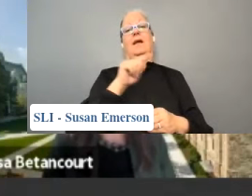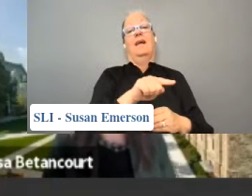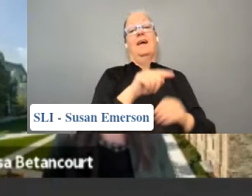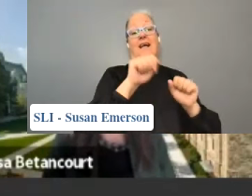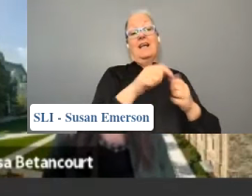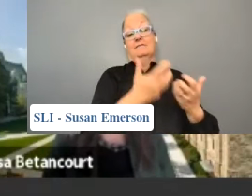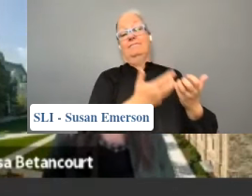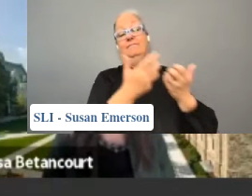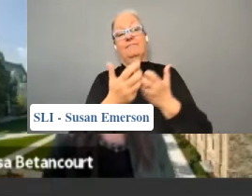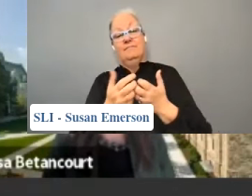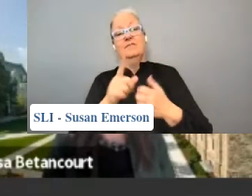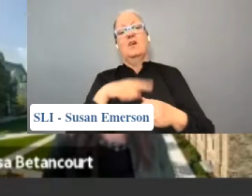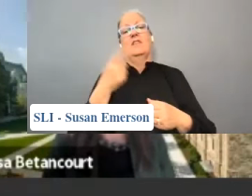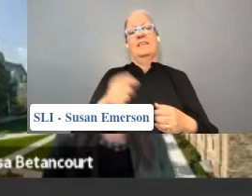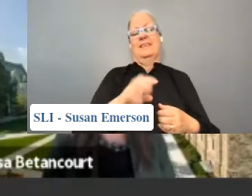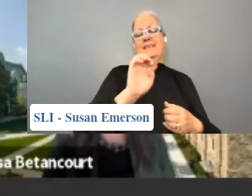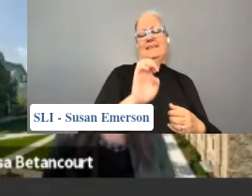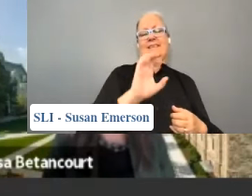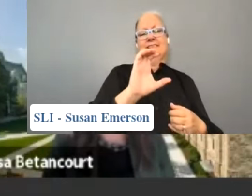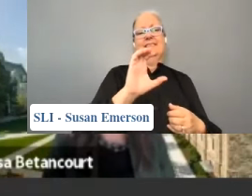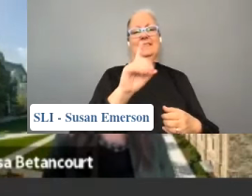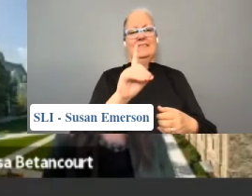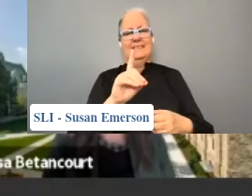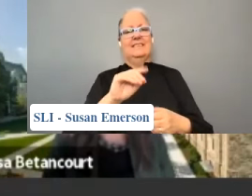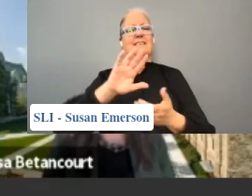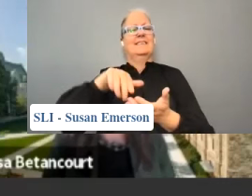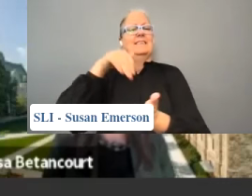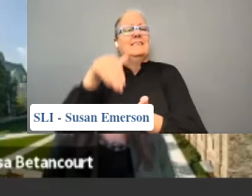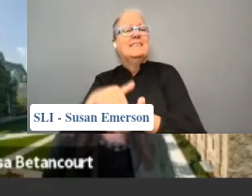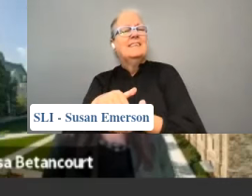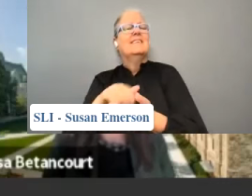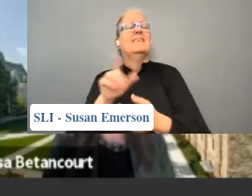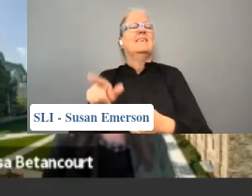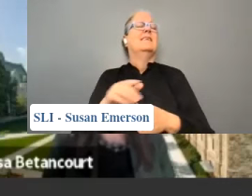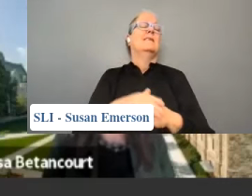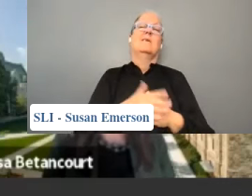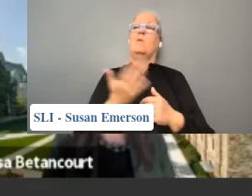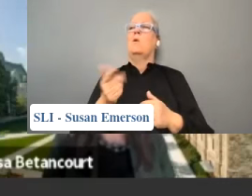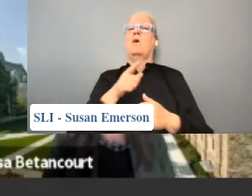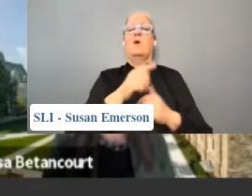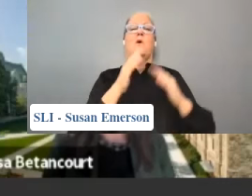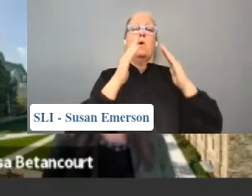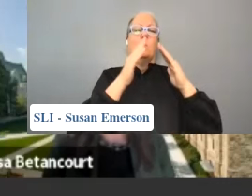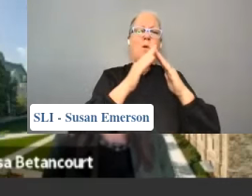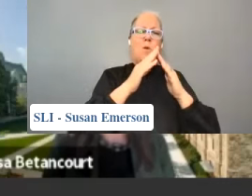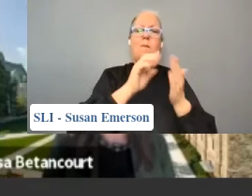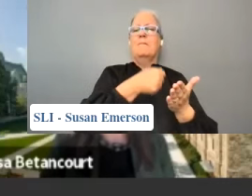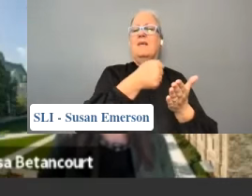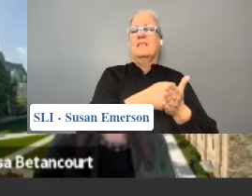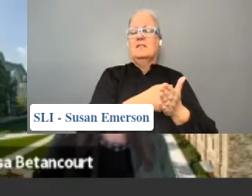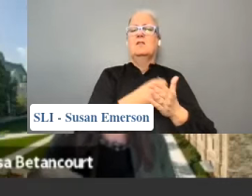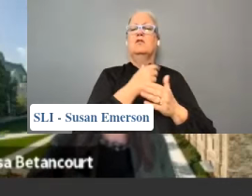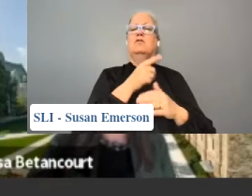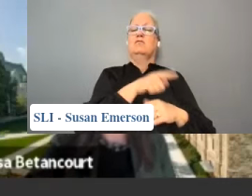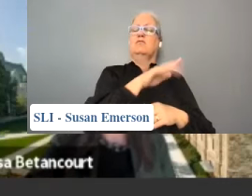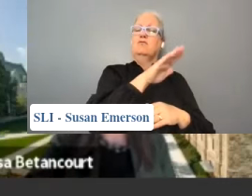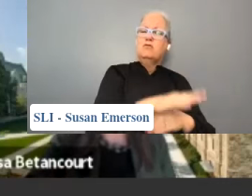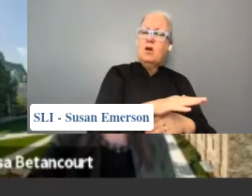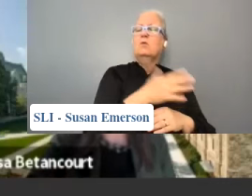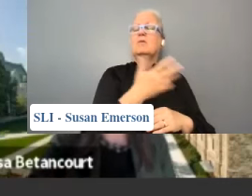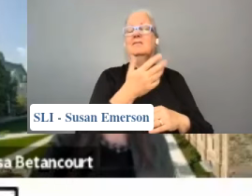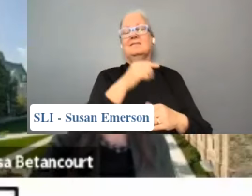initiatives like ECD centers, community sensitization programs, home-based child care initiatives, and it's integrated into the